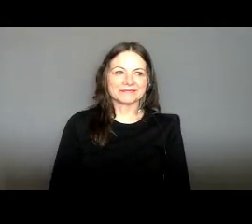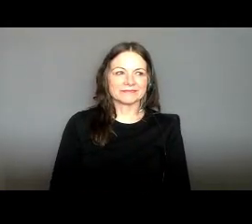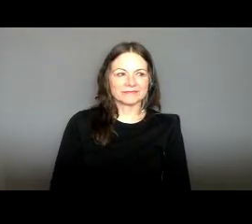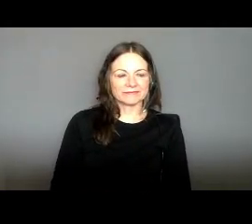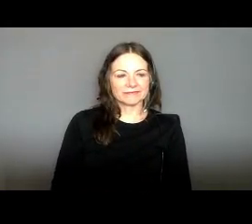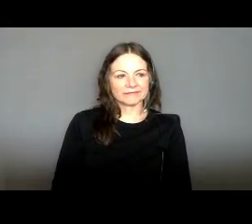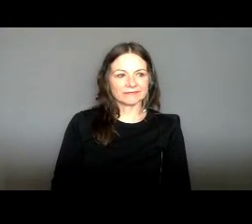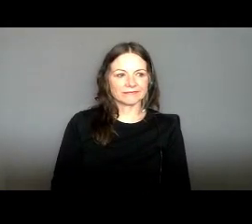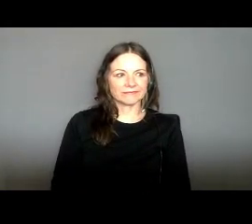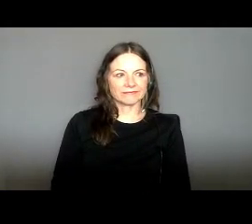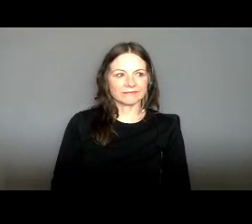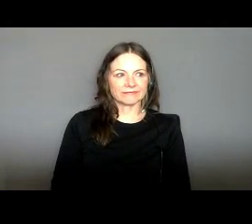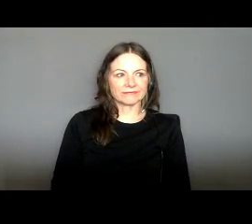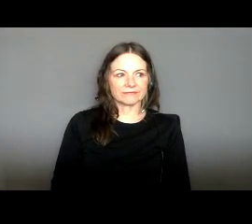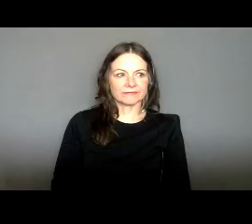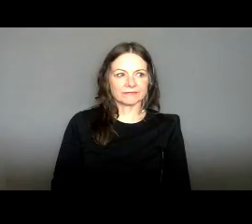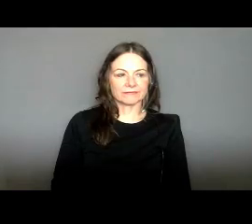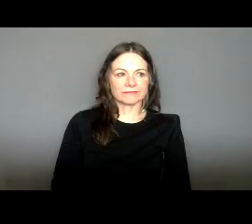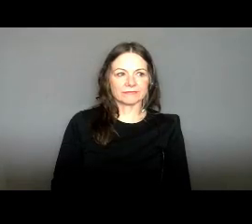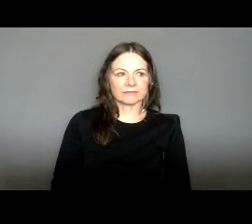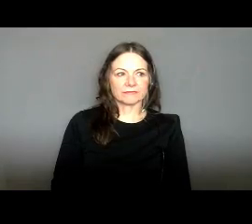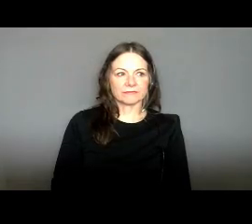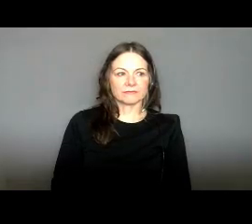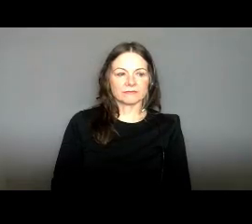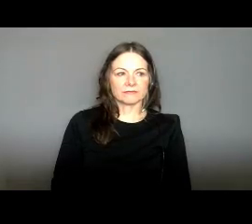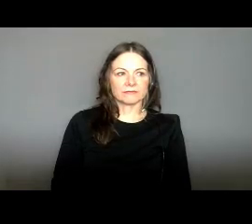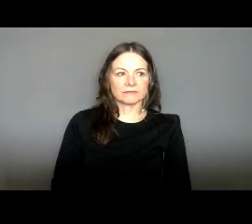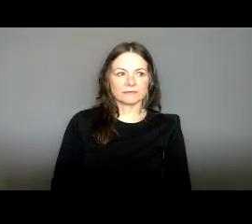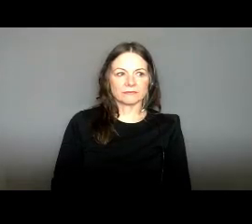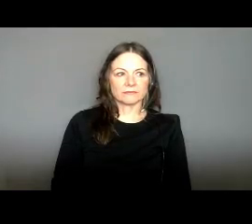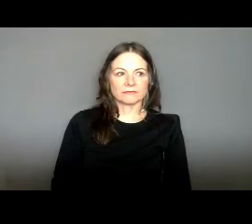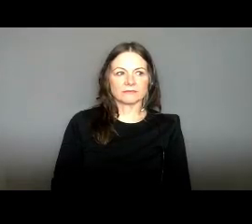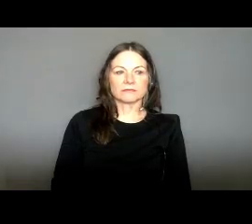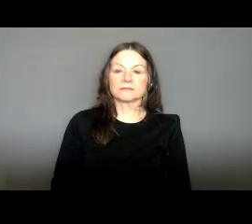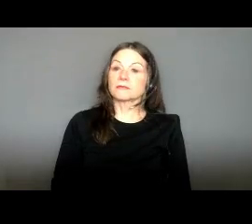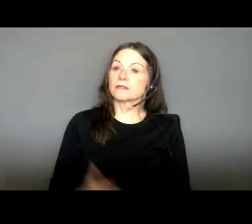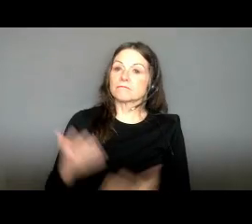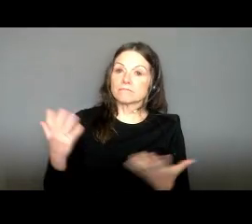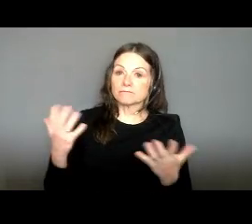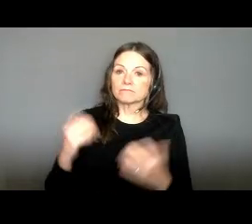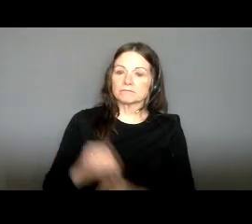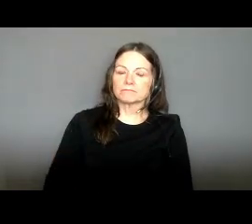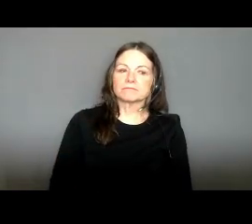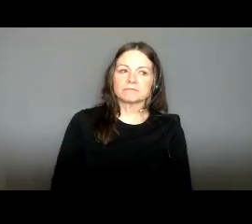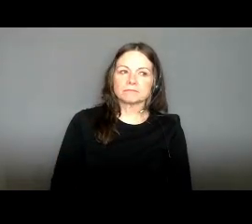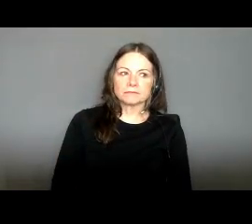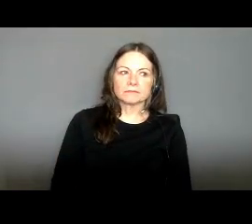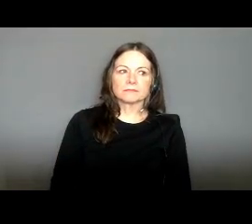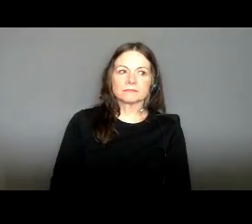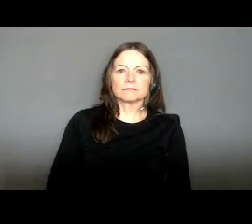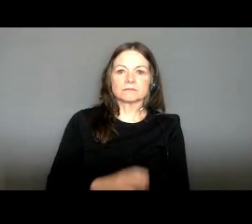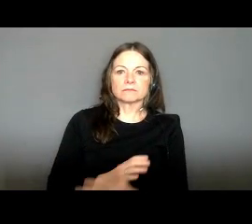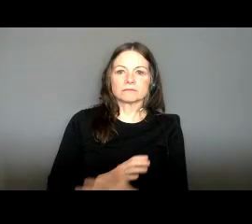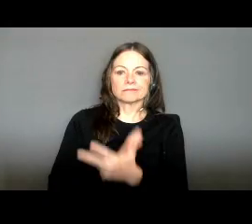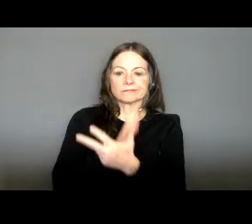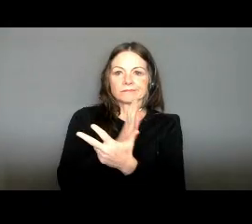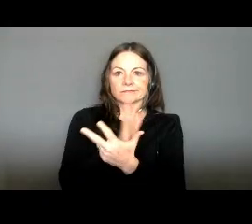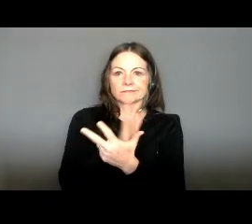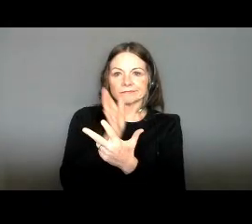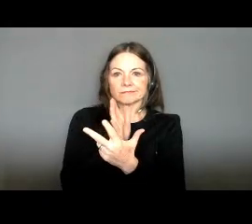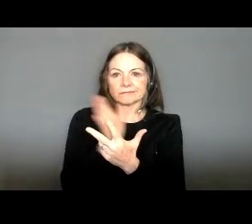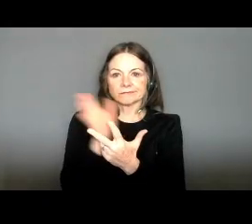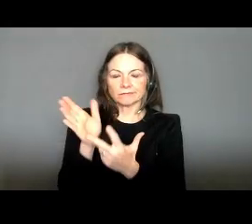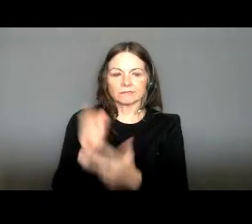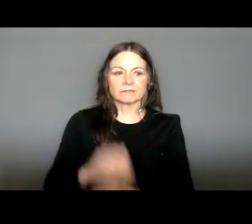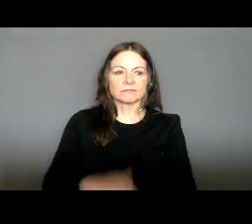So let's look at all of these pathways now separately